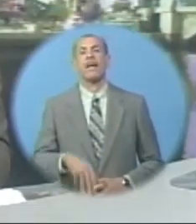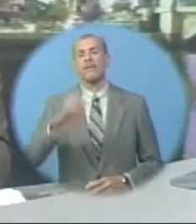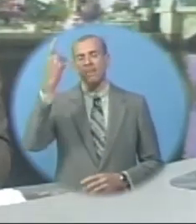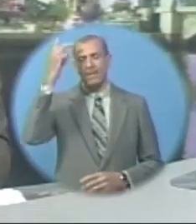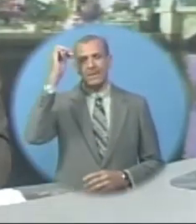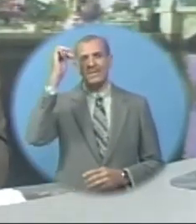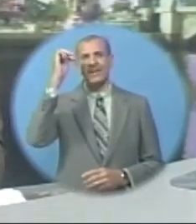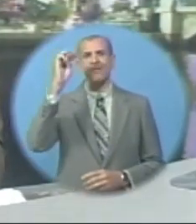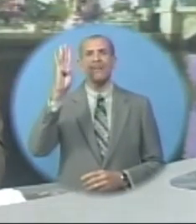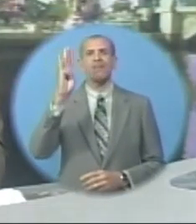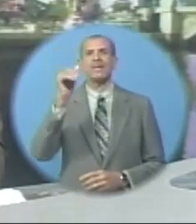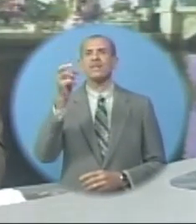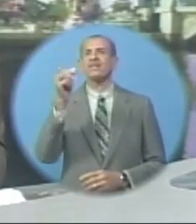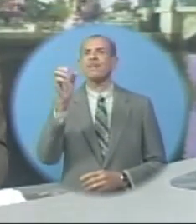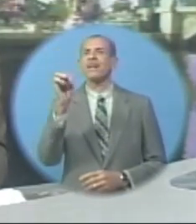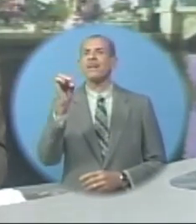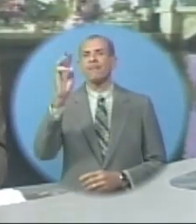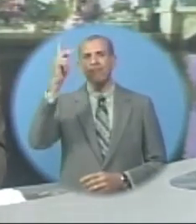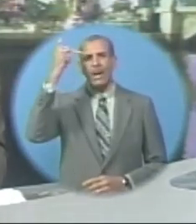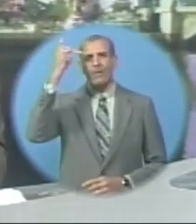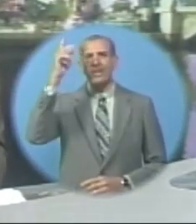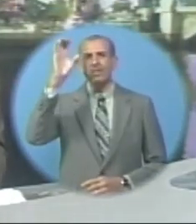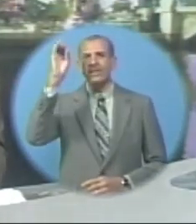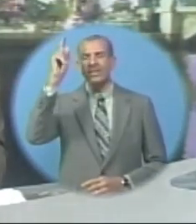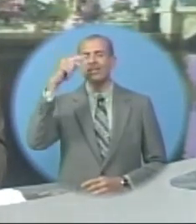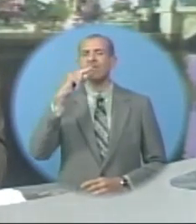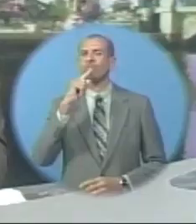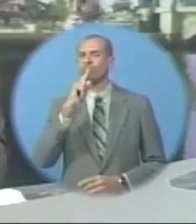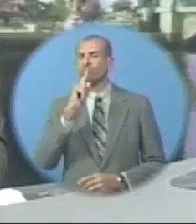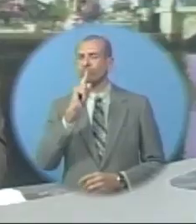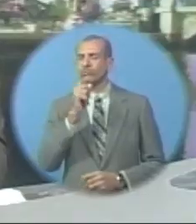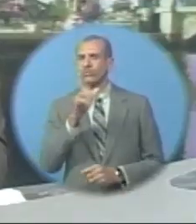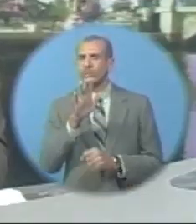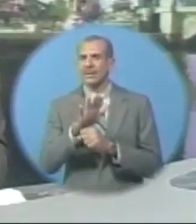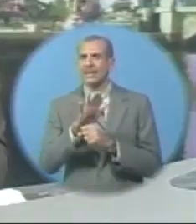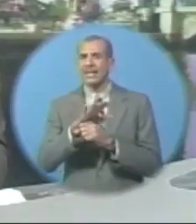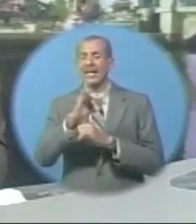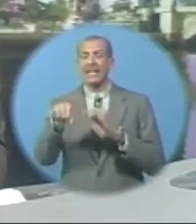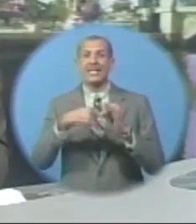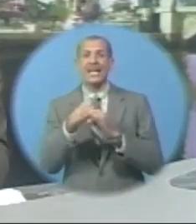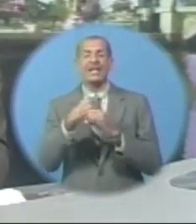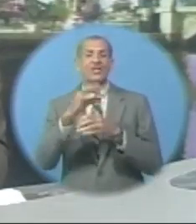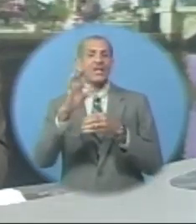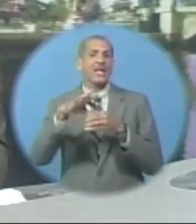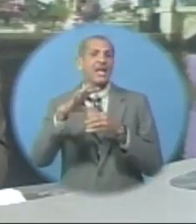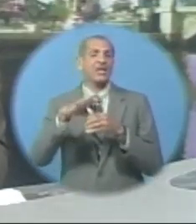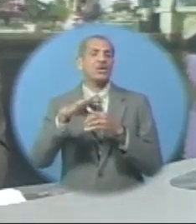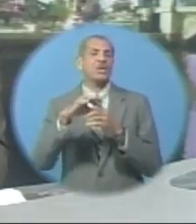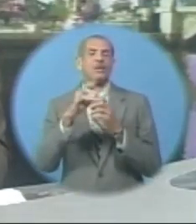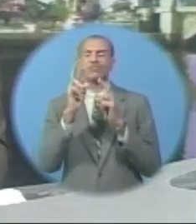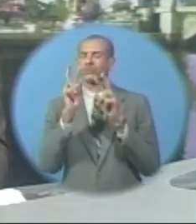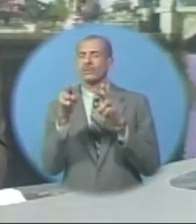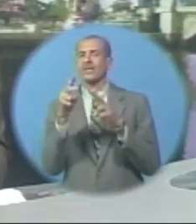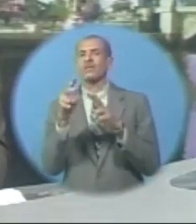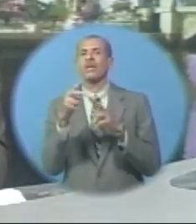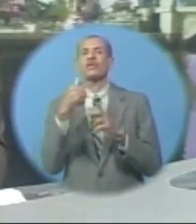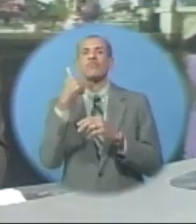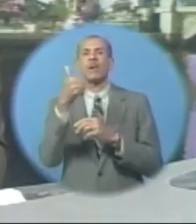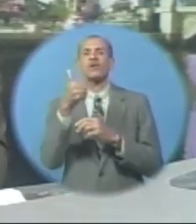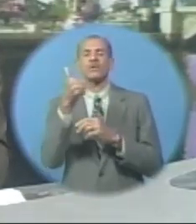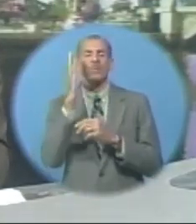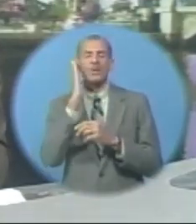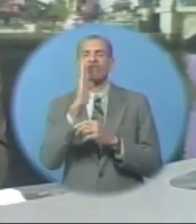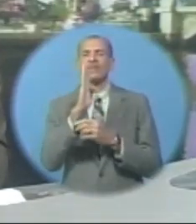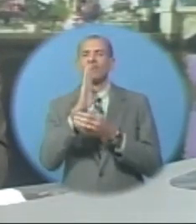Prime Minister of the Bahamas, Perry Christie, has sought to assure international election observers that tomorrow's general election will be